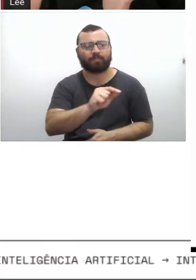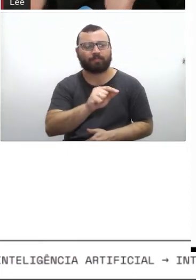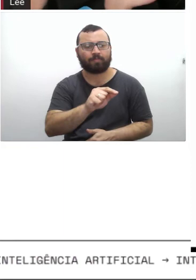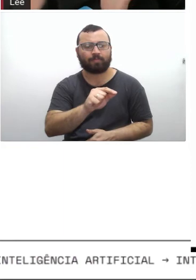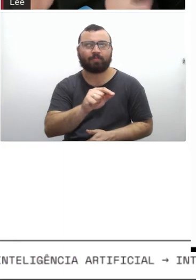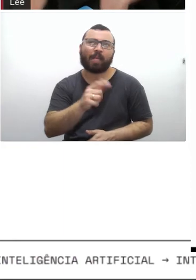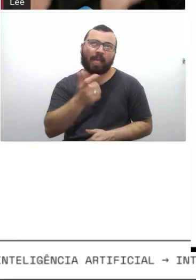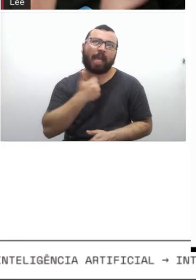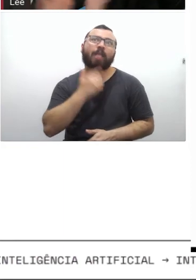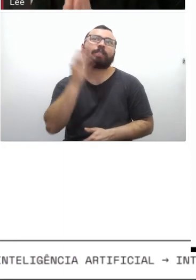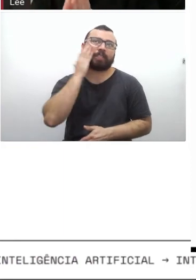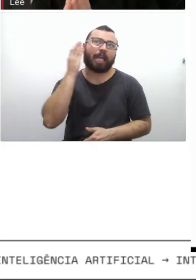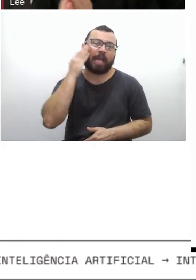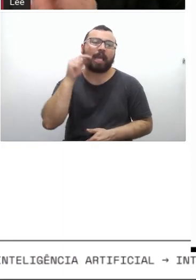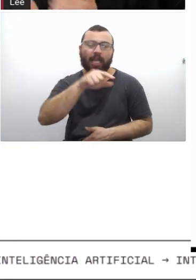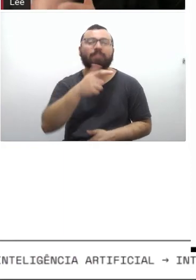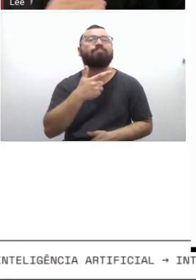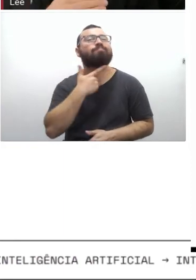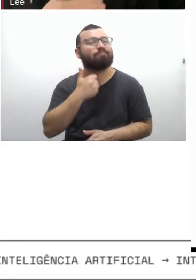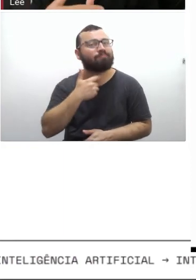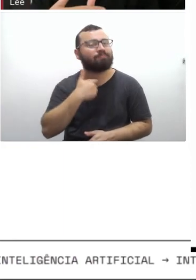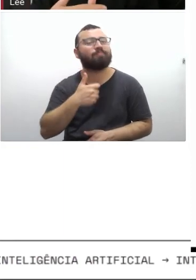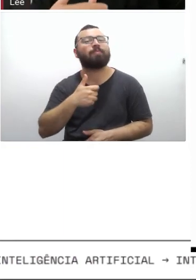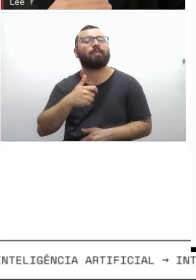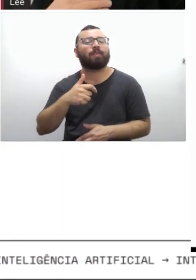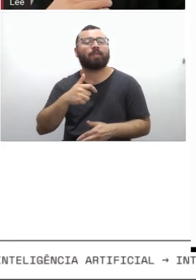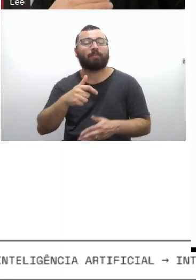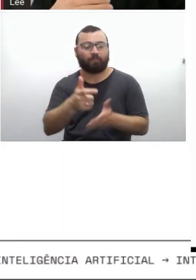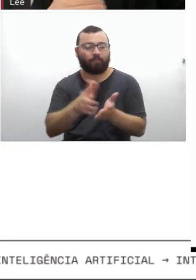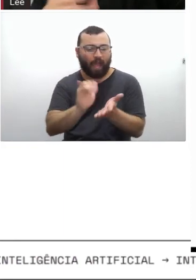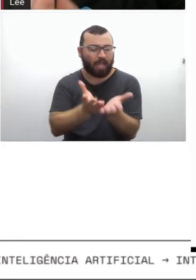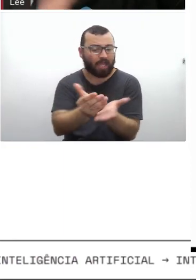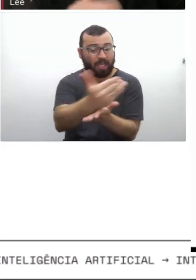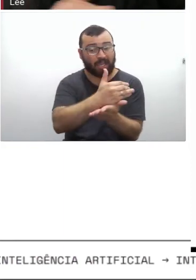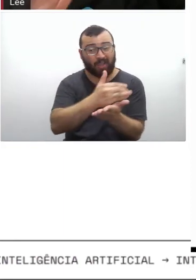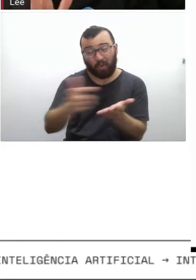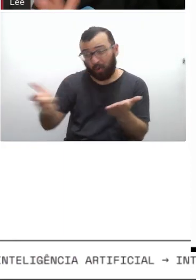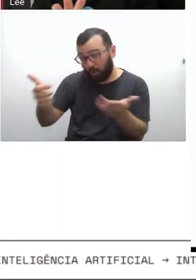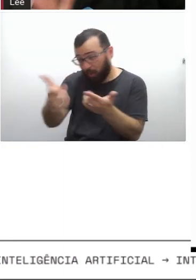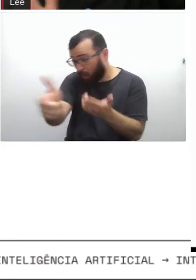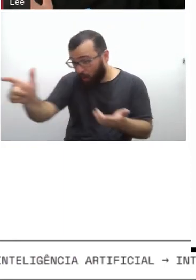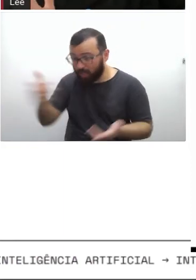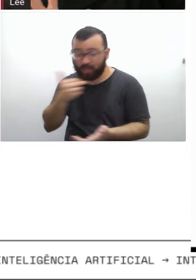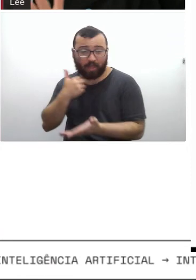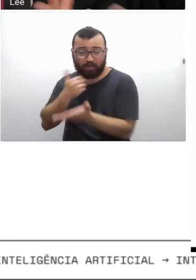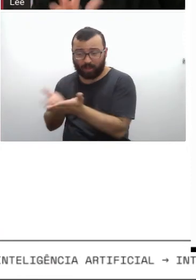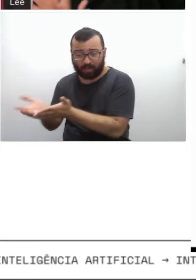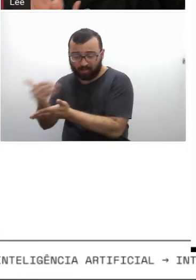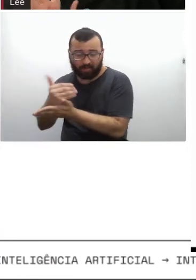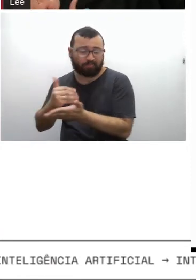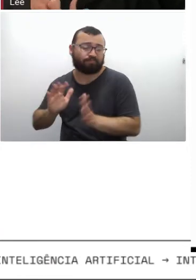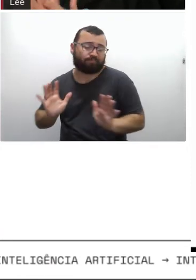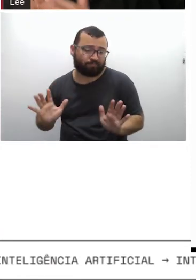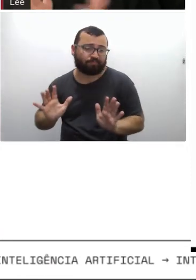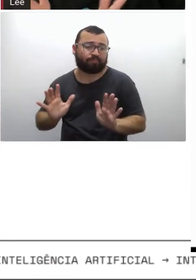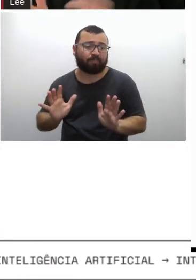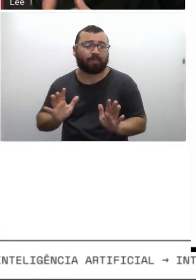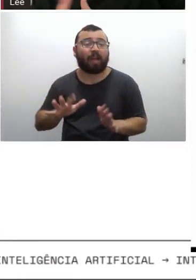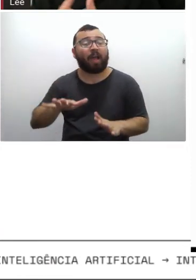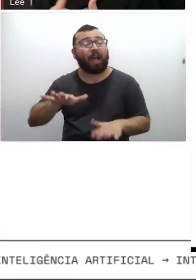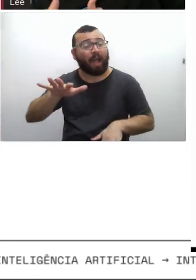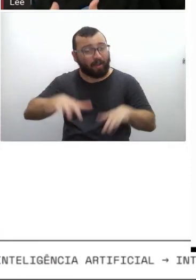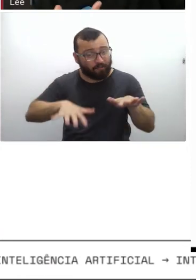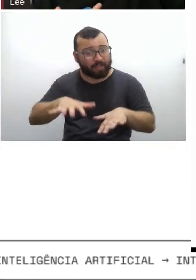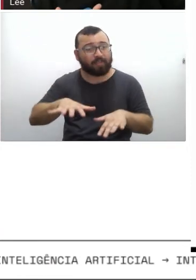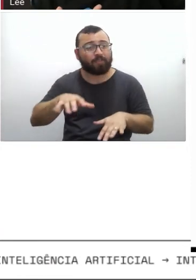or like I know that this intent wouldn't be mapped. Everything that cannot be mapped will be forwarded to a global fallback. If a user